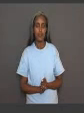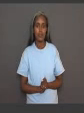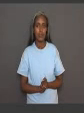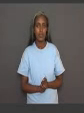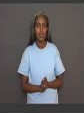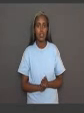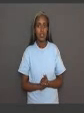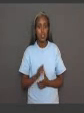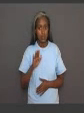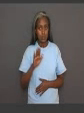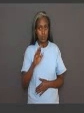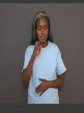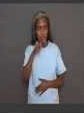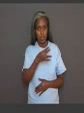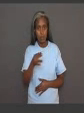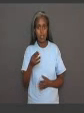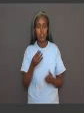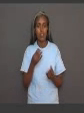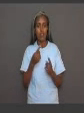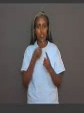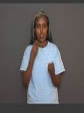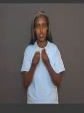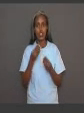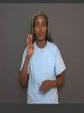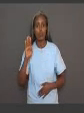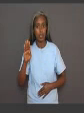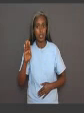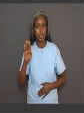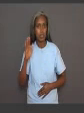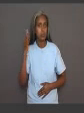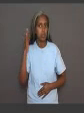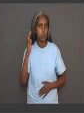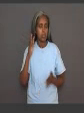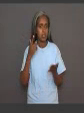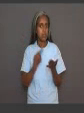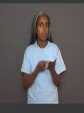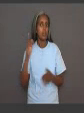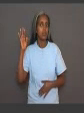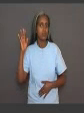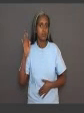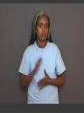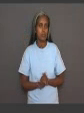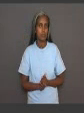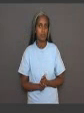Your table for shop B should appear like this.